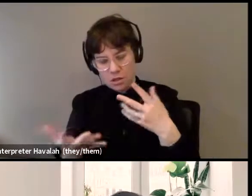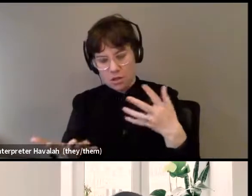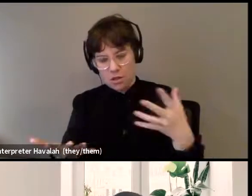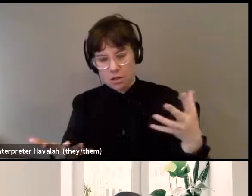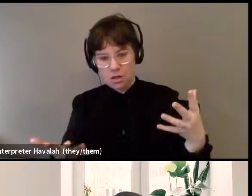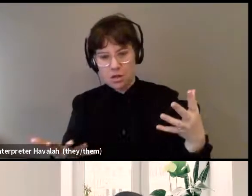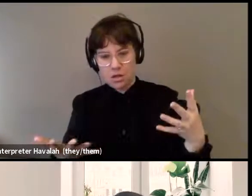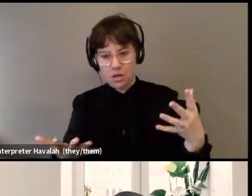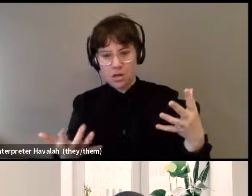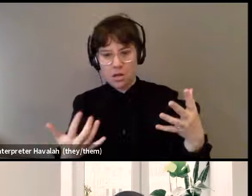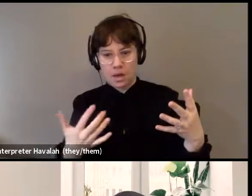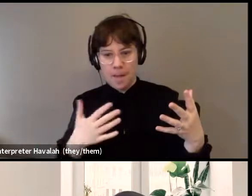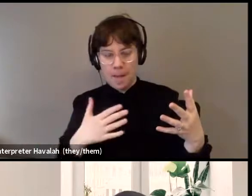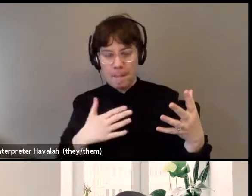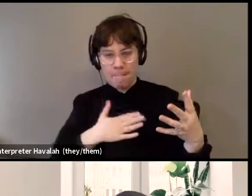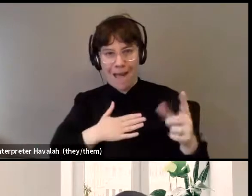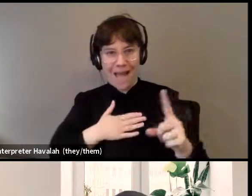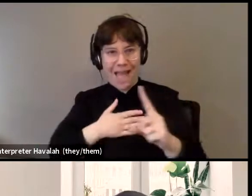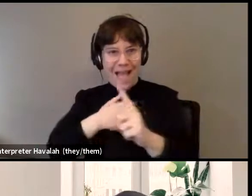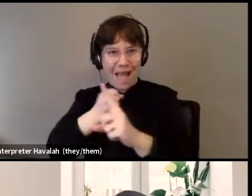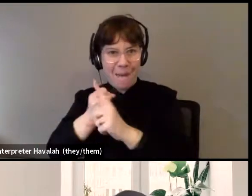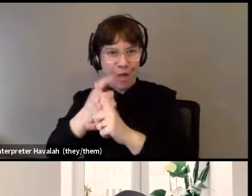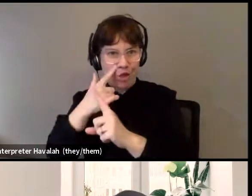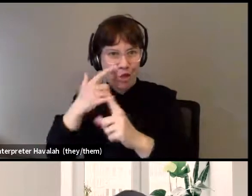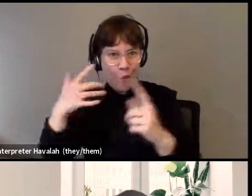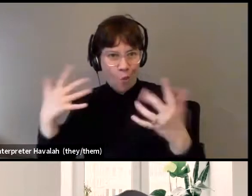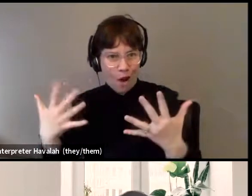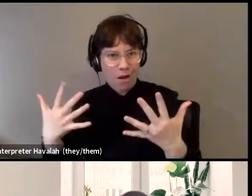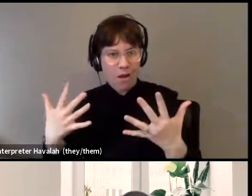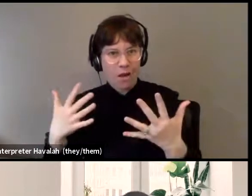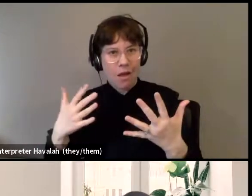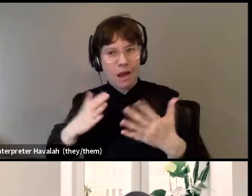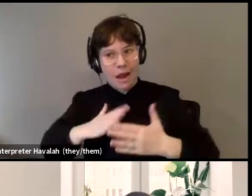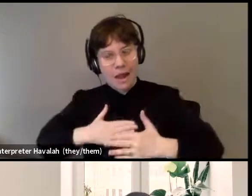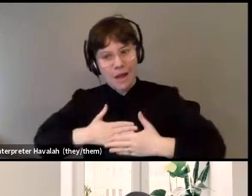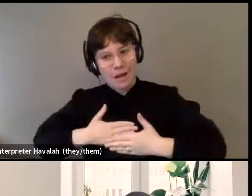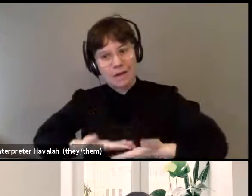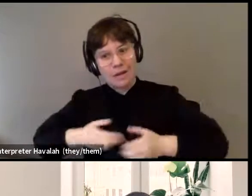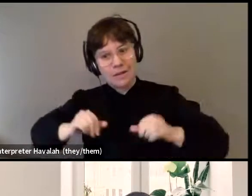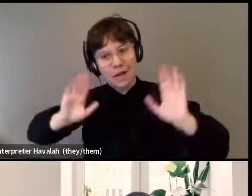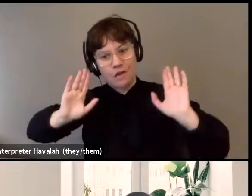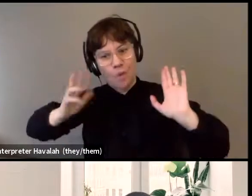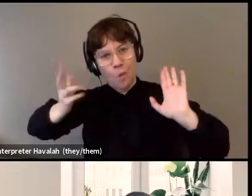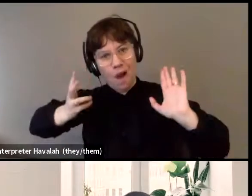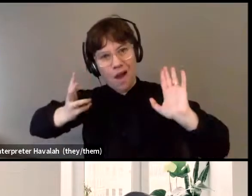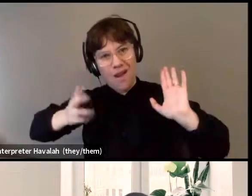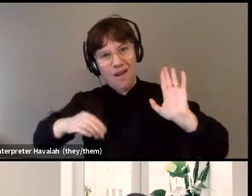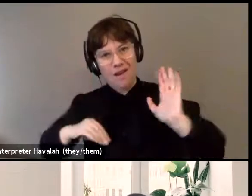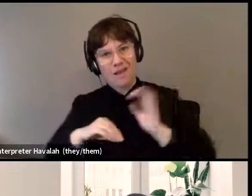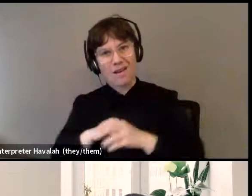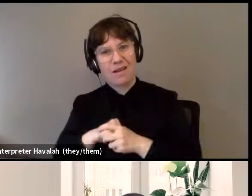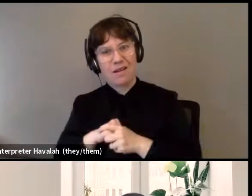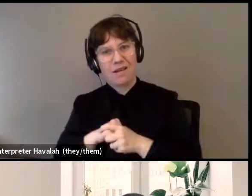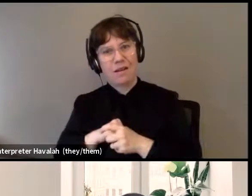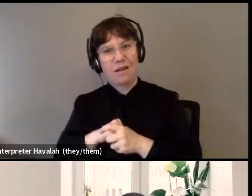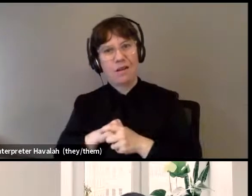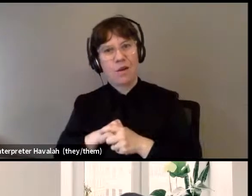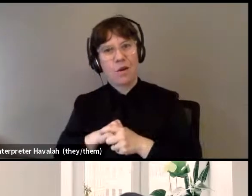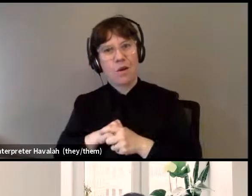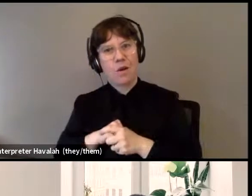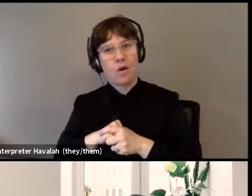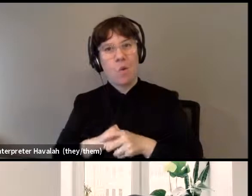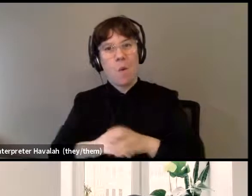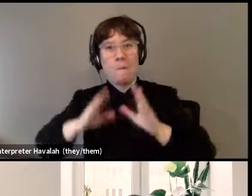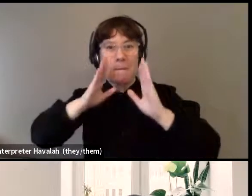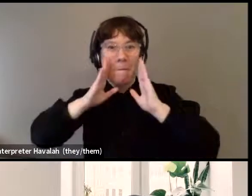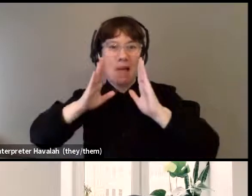what I want to impact and what I'm willing to sacrifice on or pay less attention